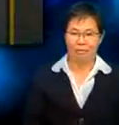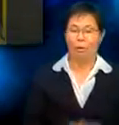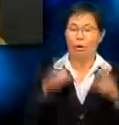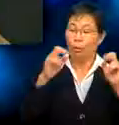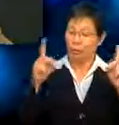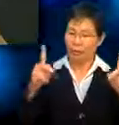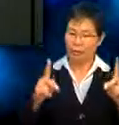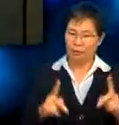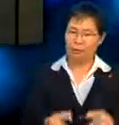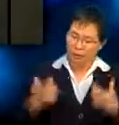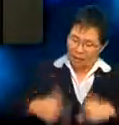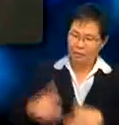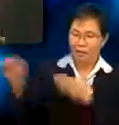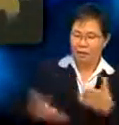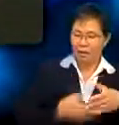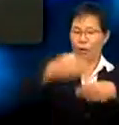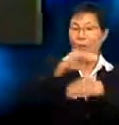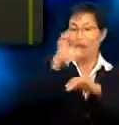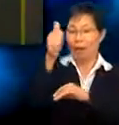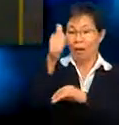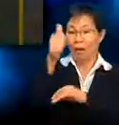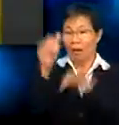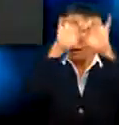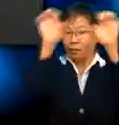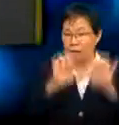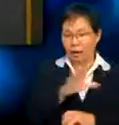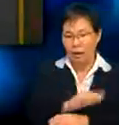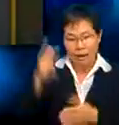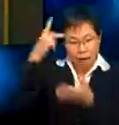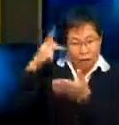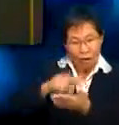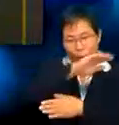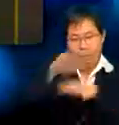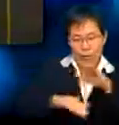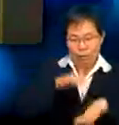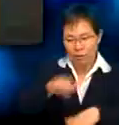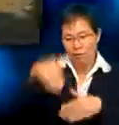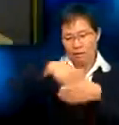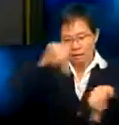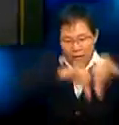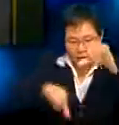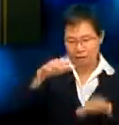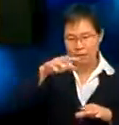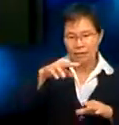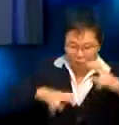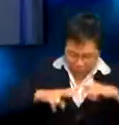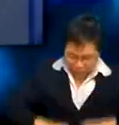Okay, let's carry out an experiment and identify all the steps in this scientific